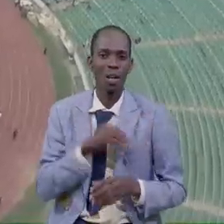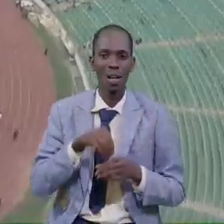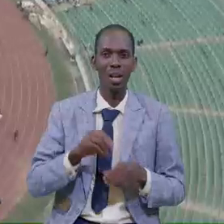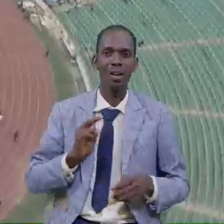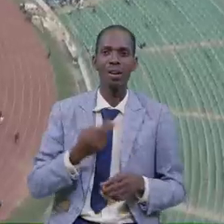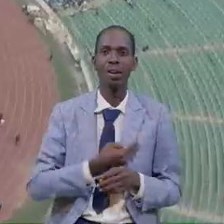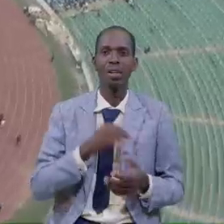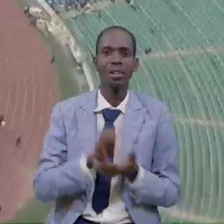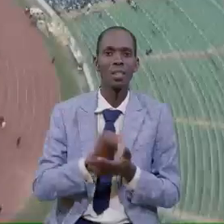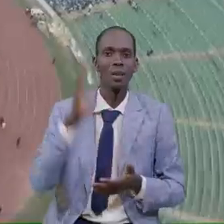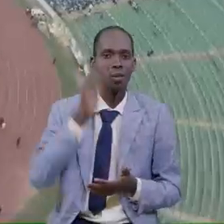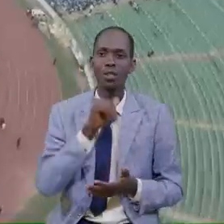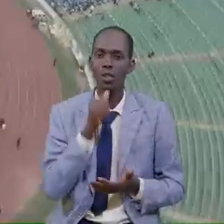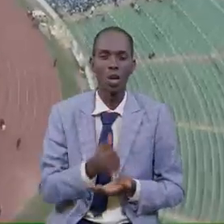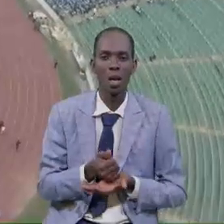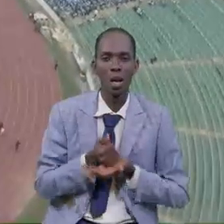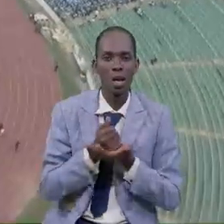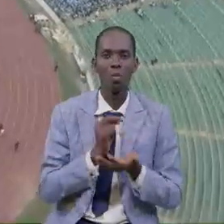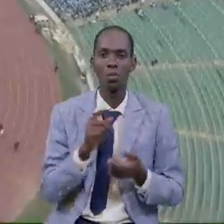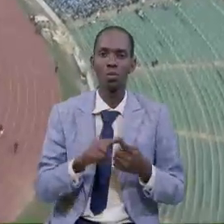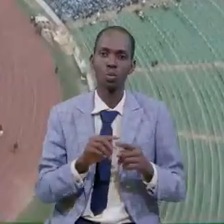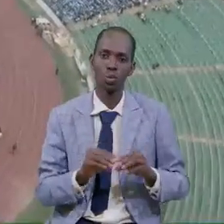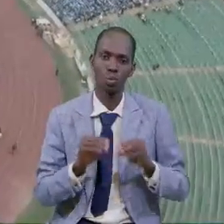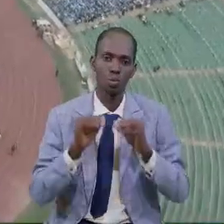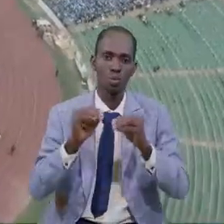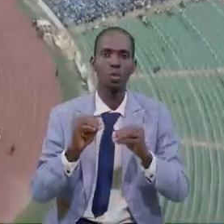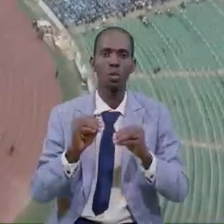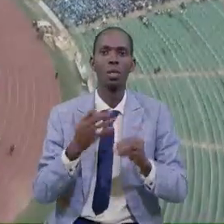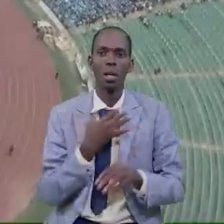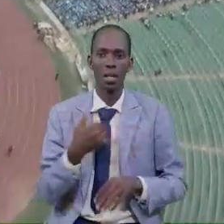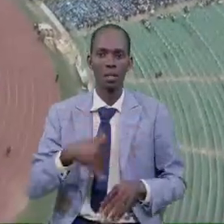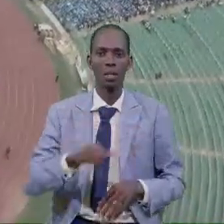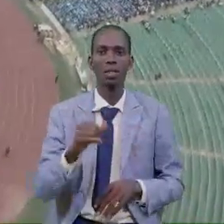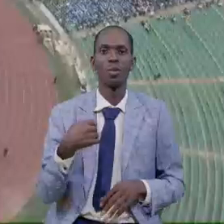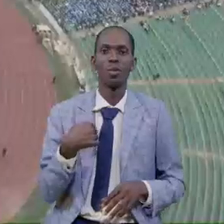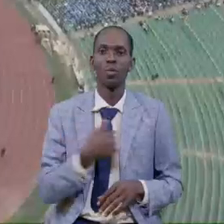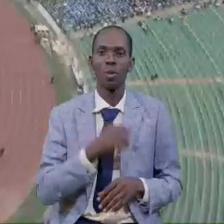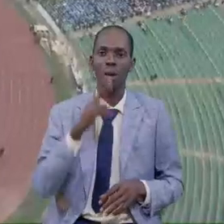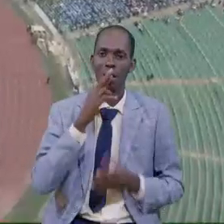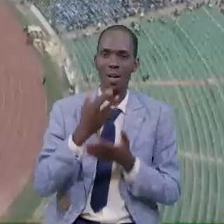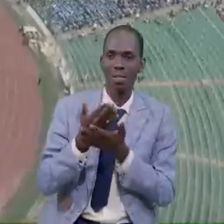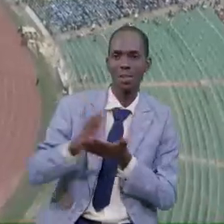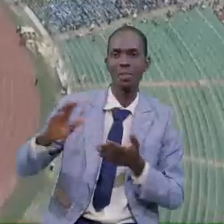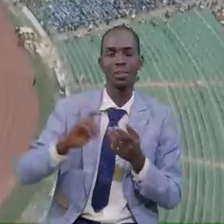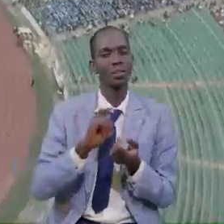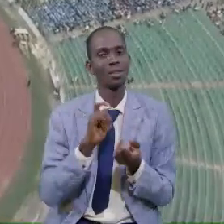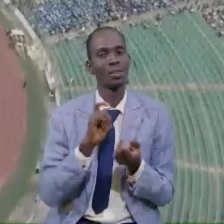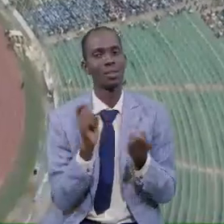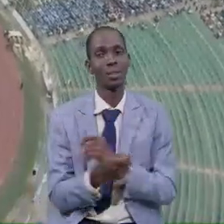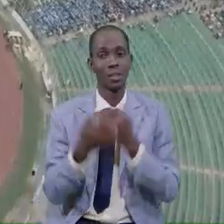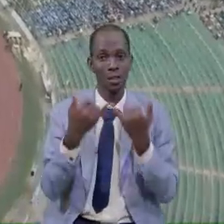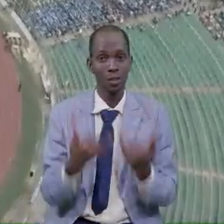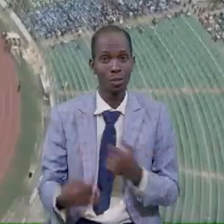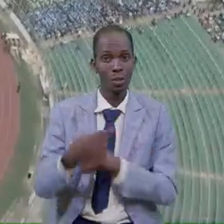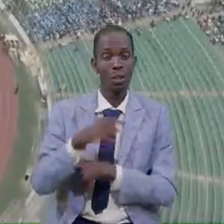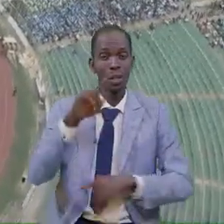move us forward. And yet, we're resisting change. Today, I will not resist